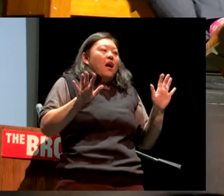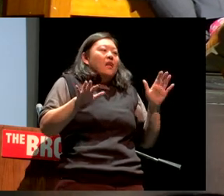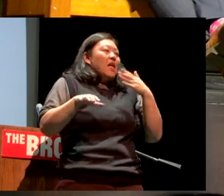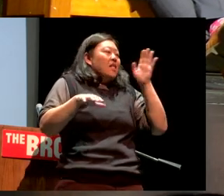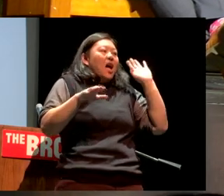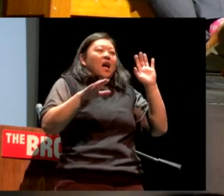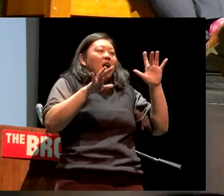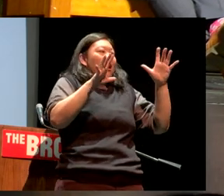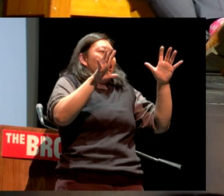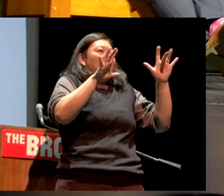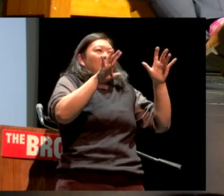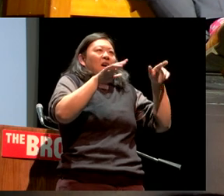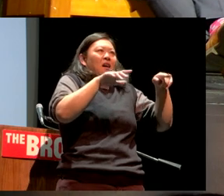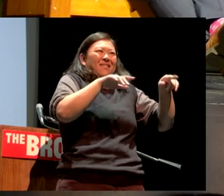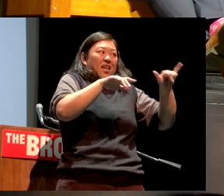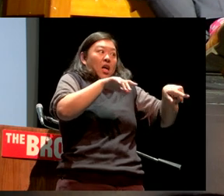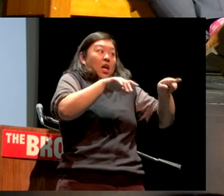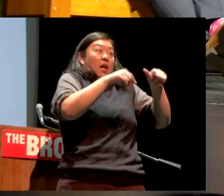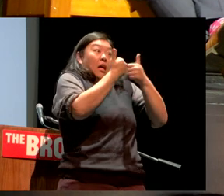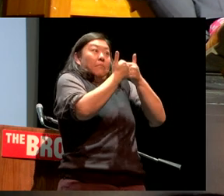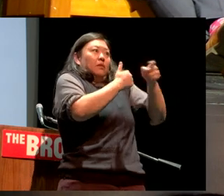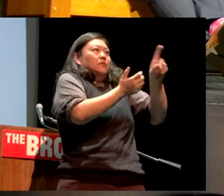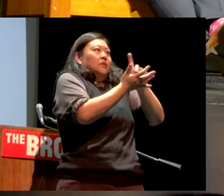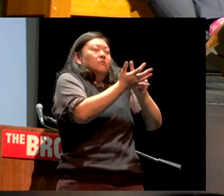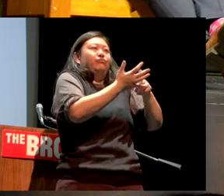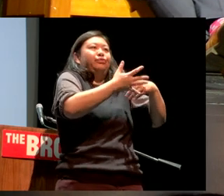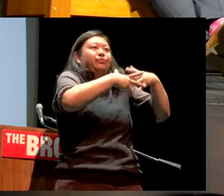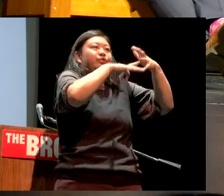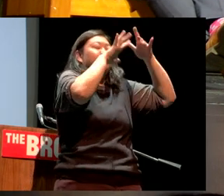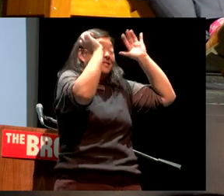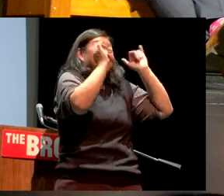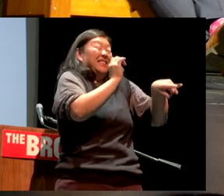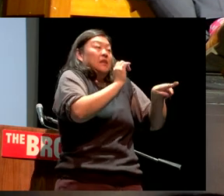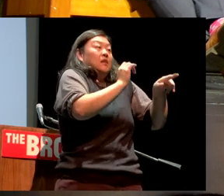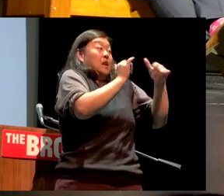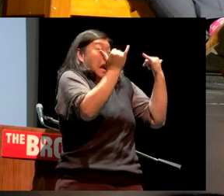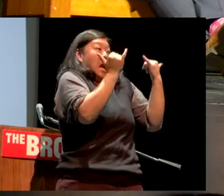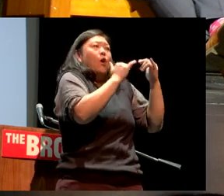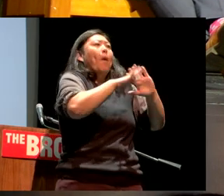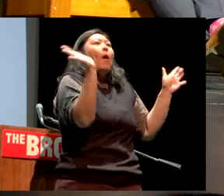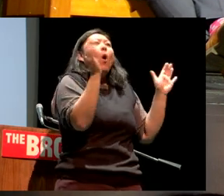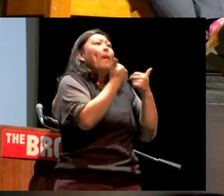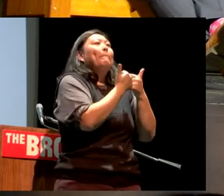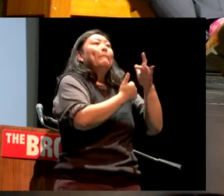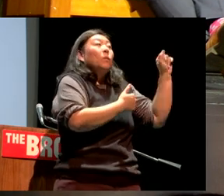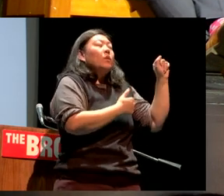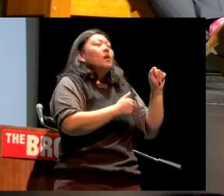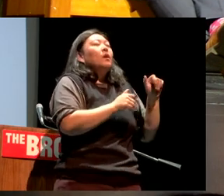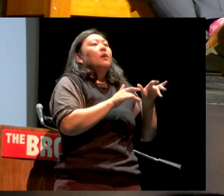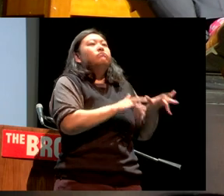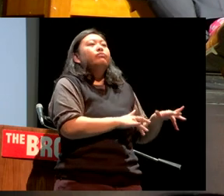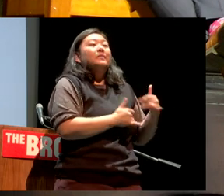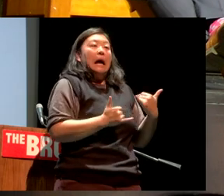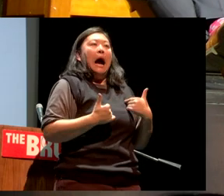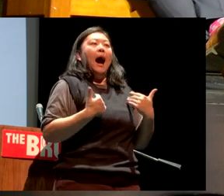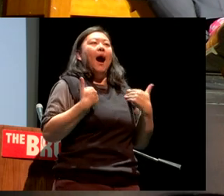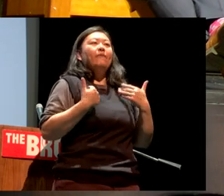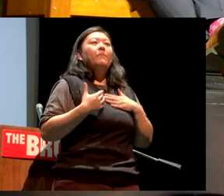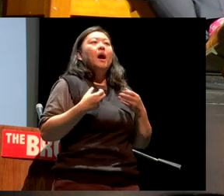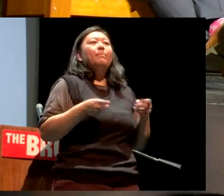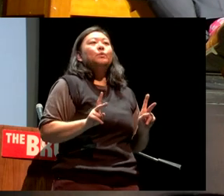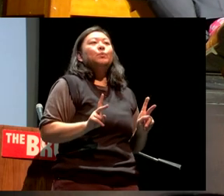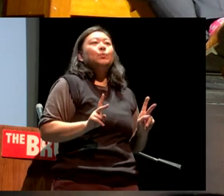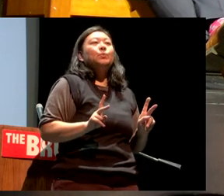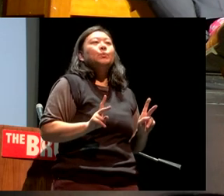actual curator, you know, the exhibition, and start to talk about all of this, because it's all driven by money. It's bringing a lot of people who are thinking